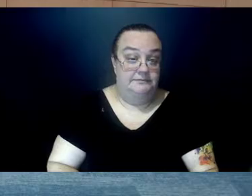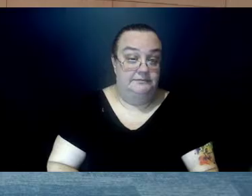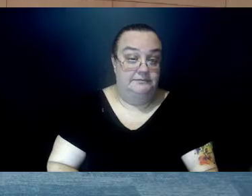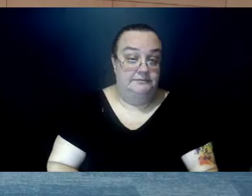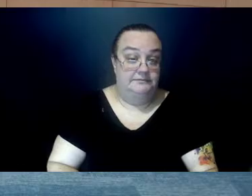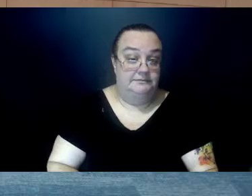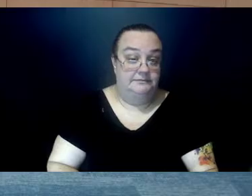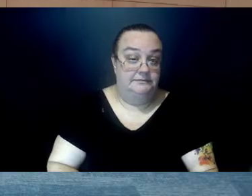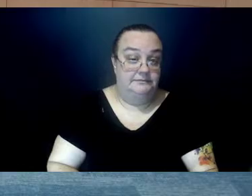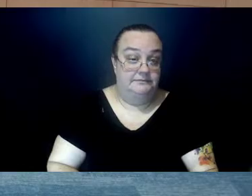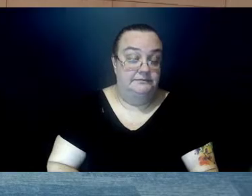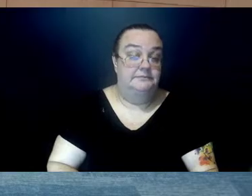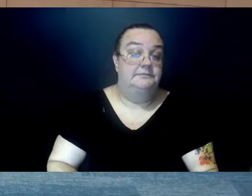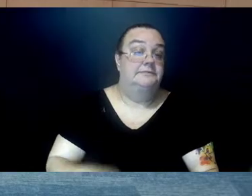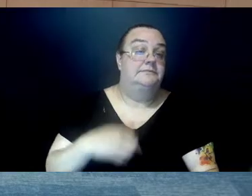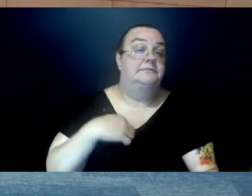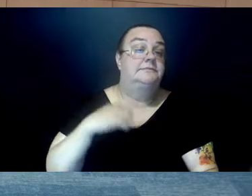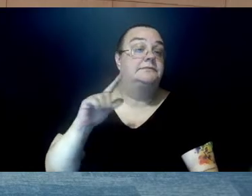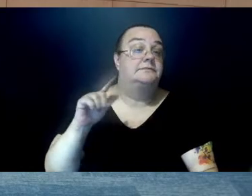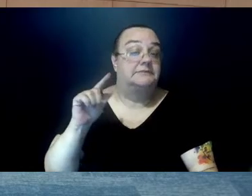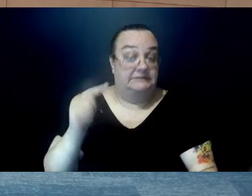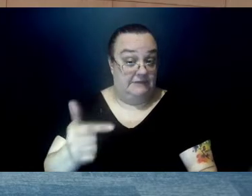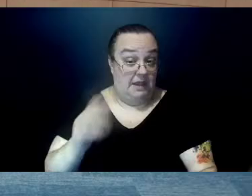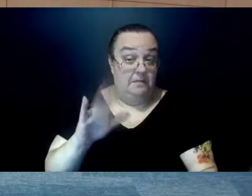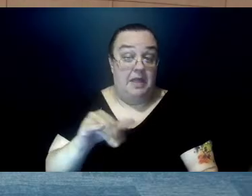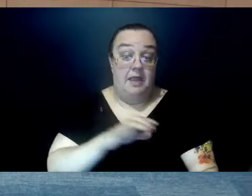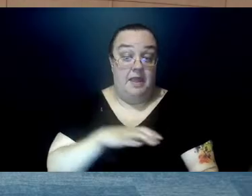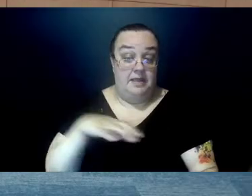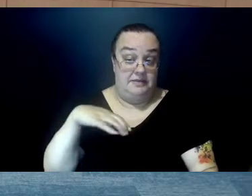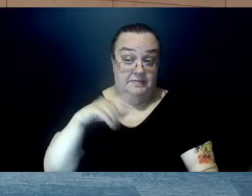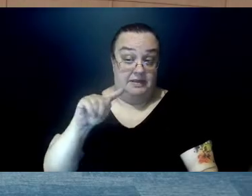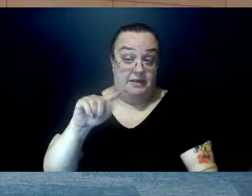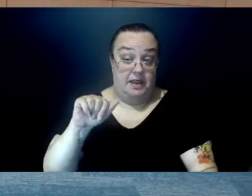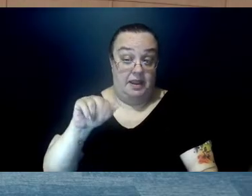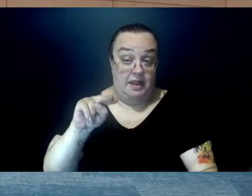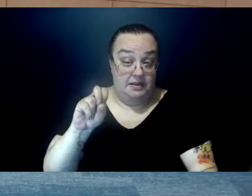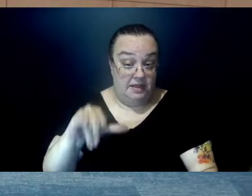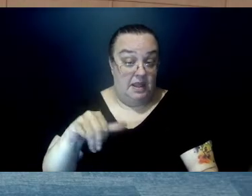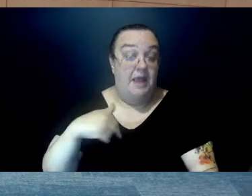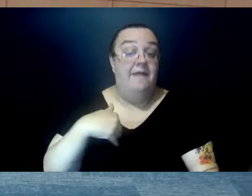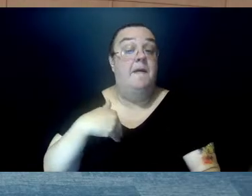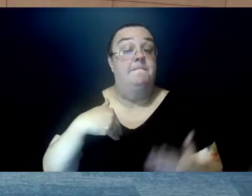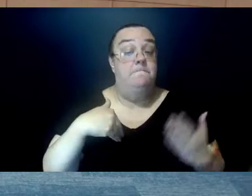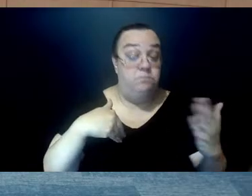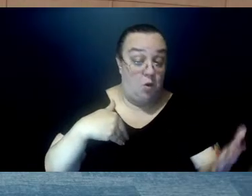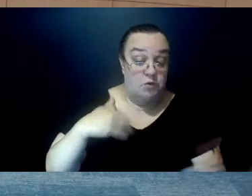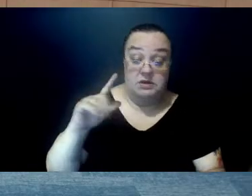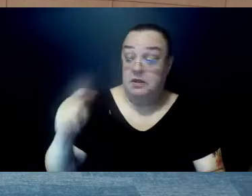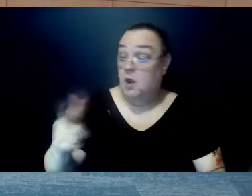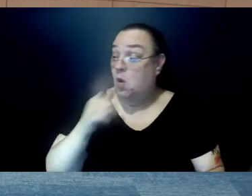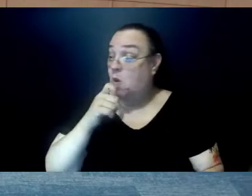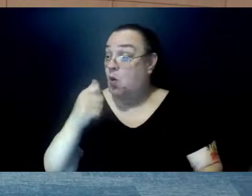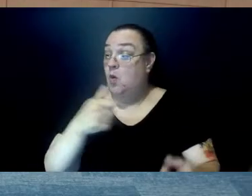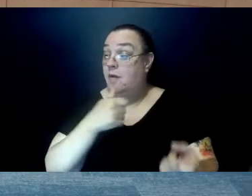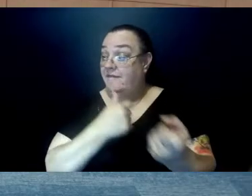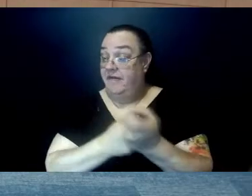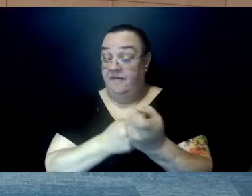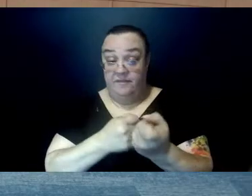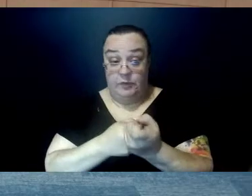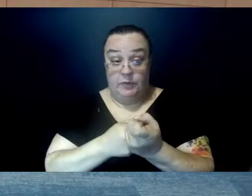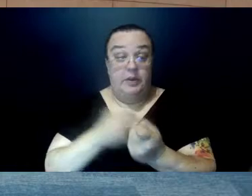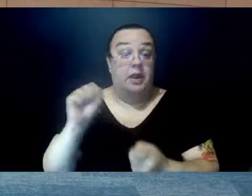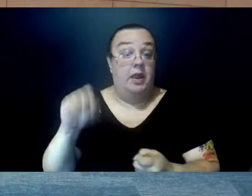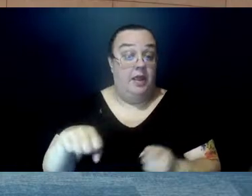Second. Okay, seconded by Councilmember Tansey. We have a motion and a second. All those in favor? Aye.